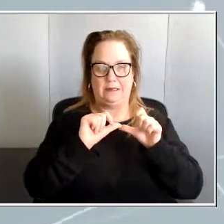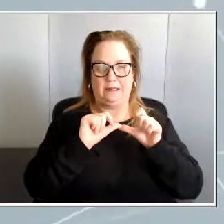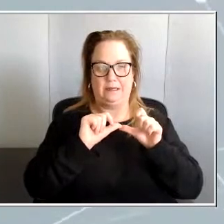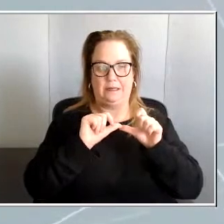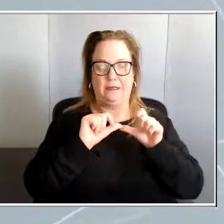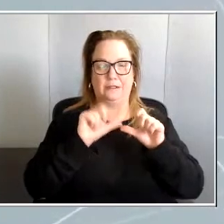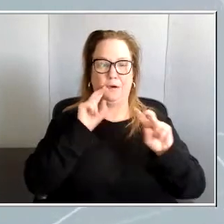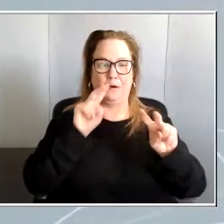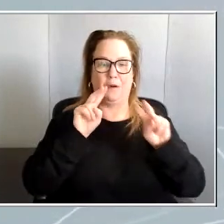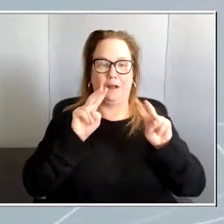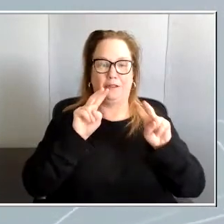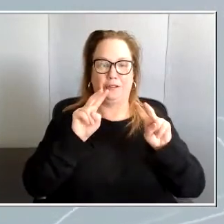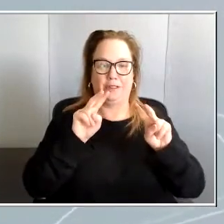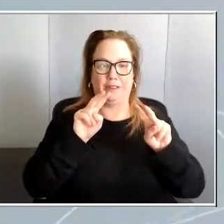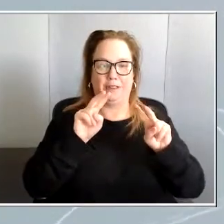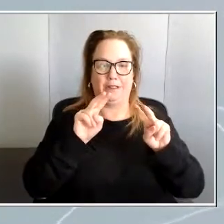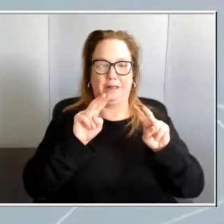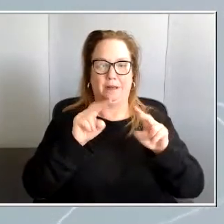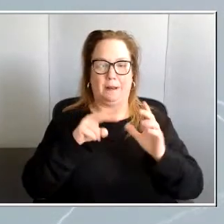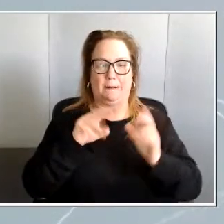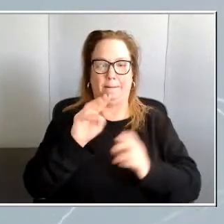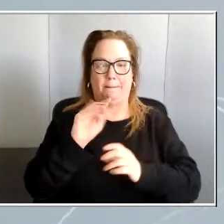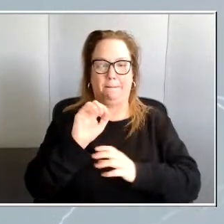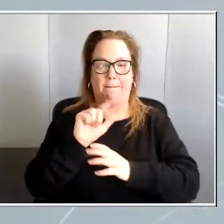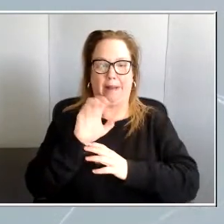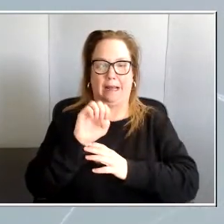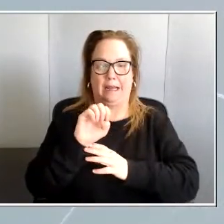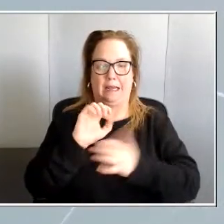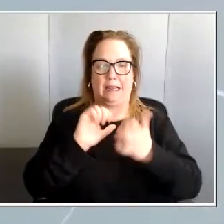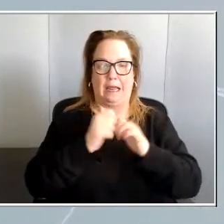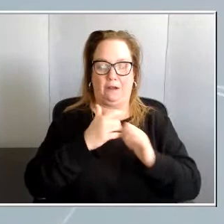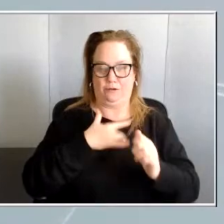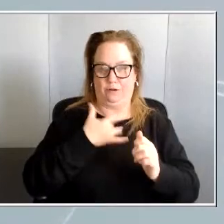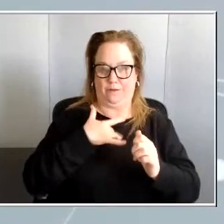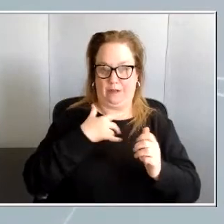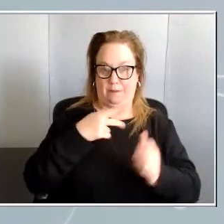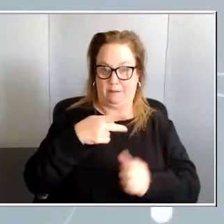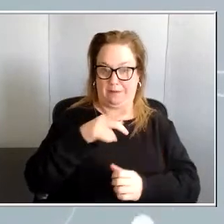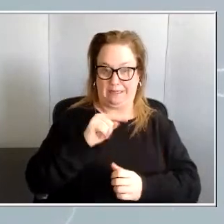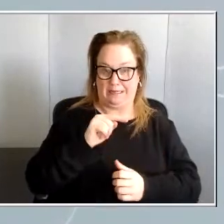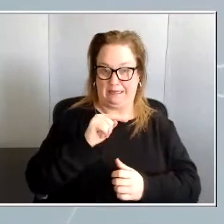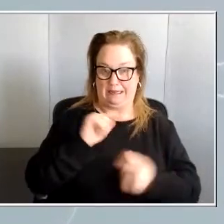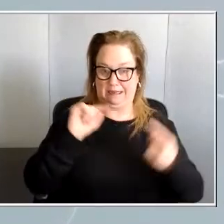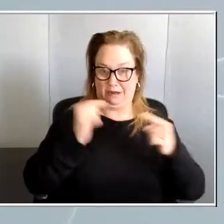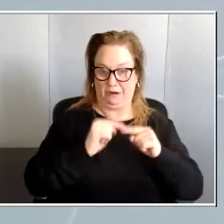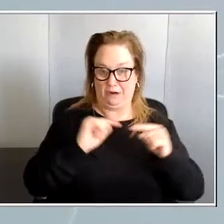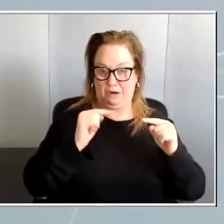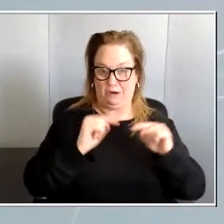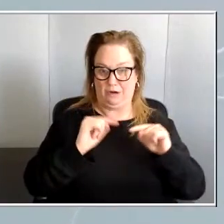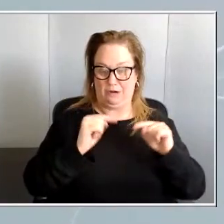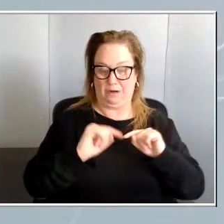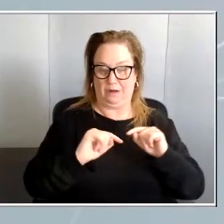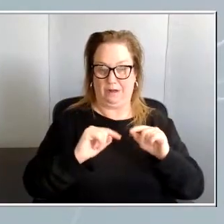now. Maggie, how did you feel about PT? Was it fun or annoying or painful or all of them?